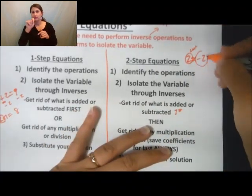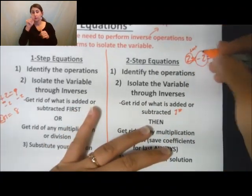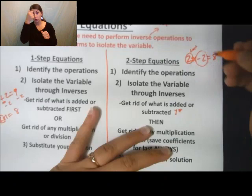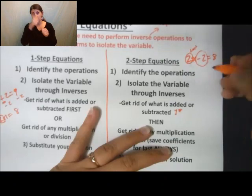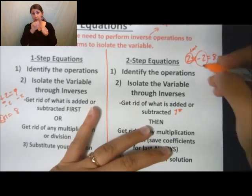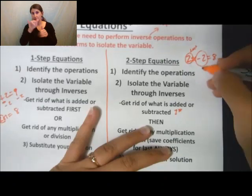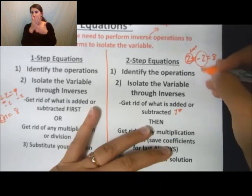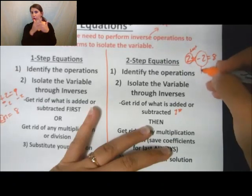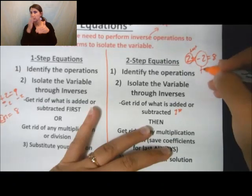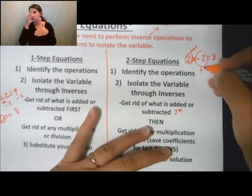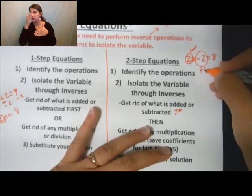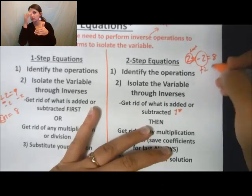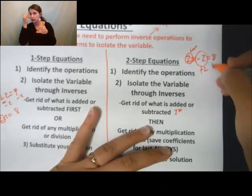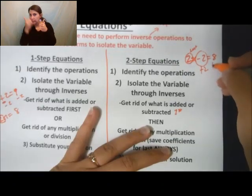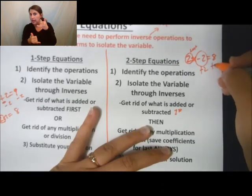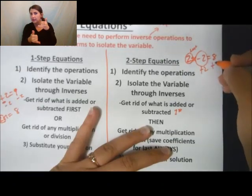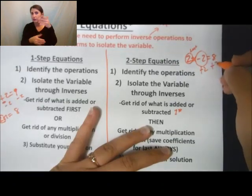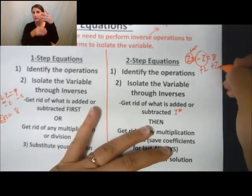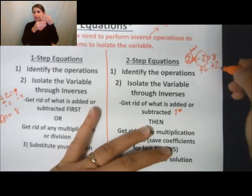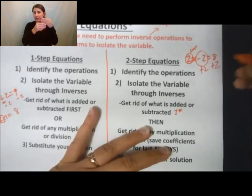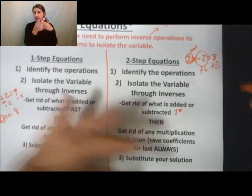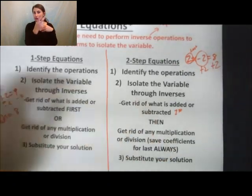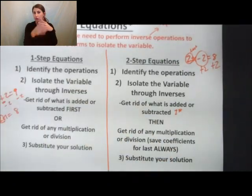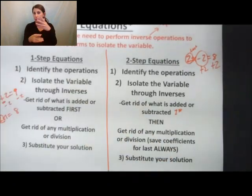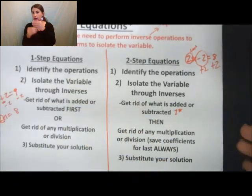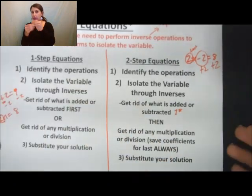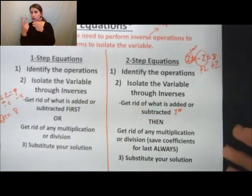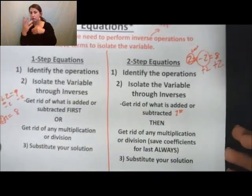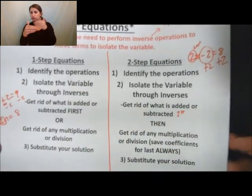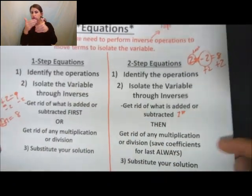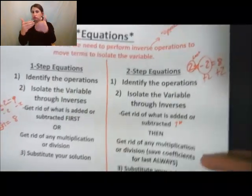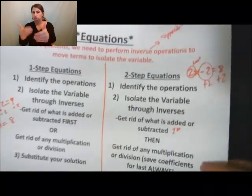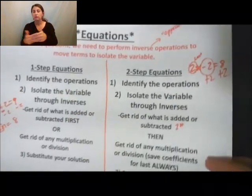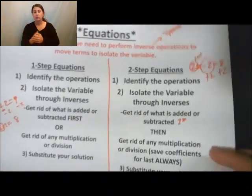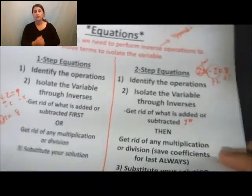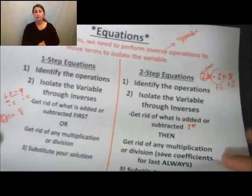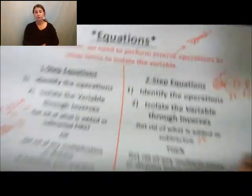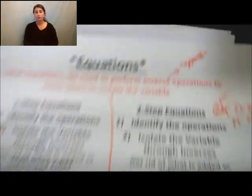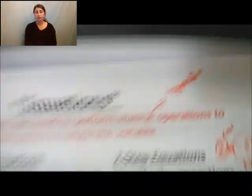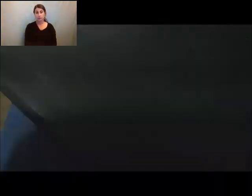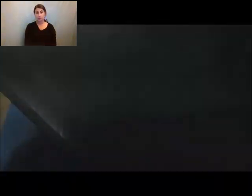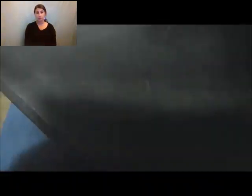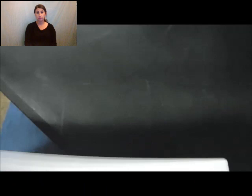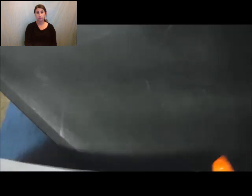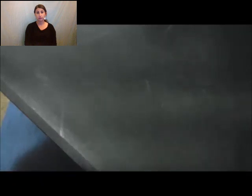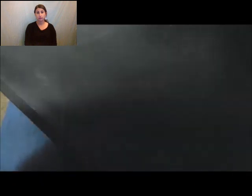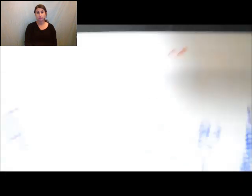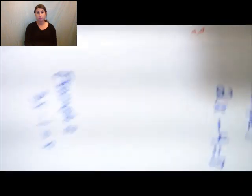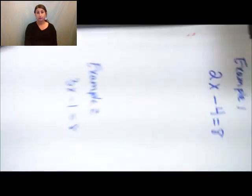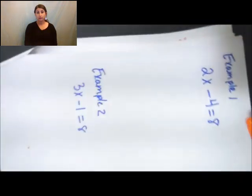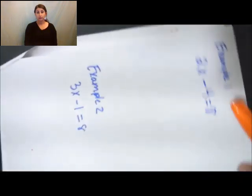get rid of the other one first. So add 2, and so on. Okay.